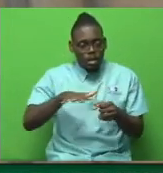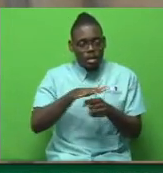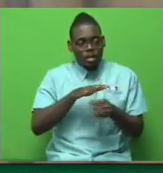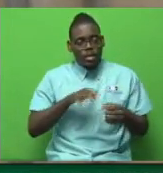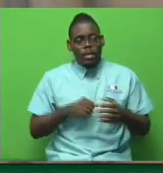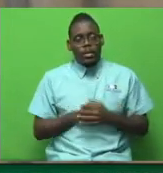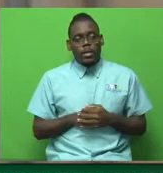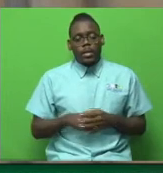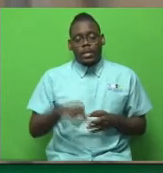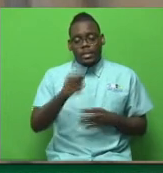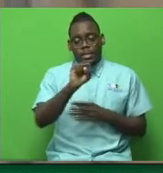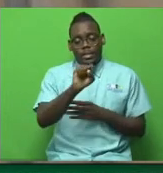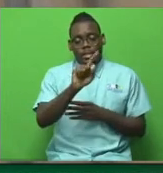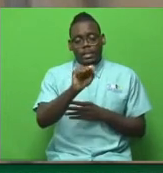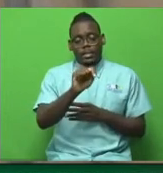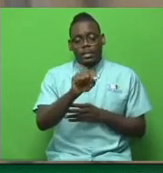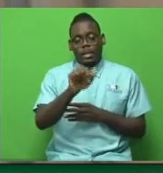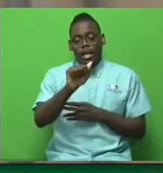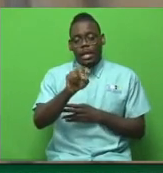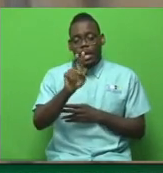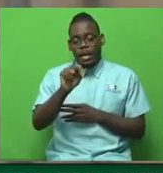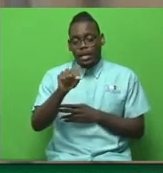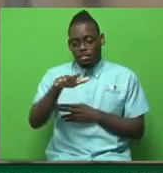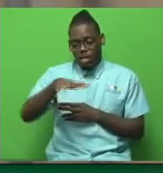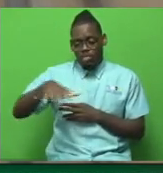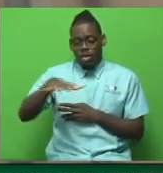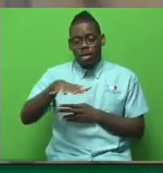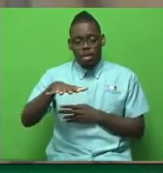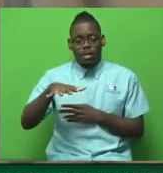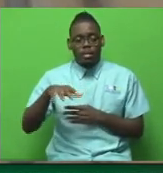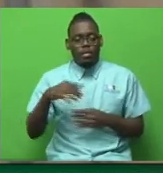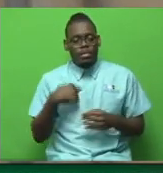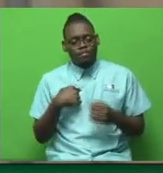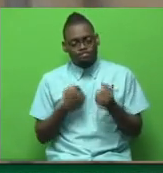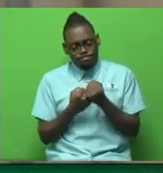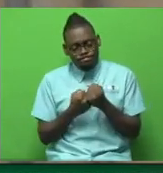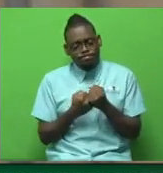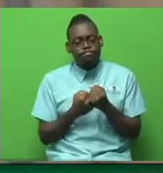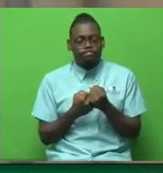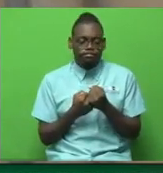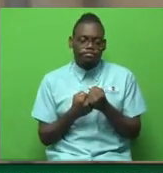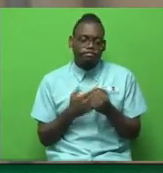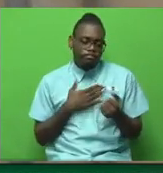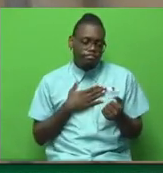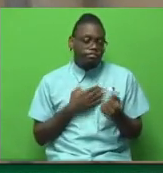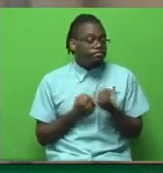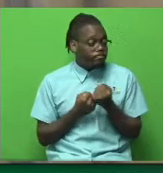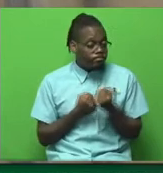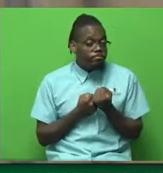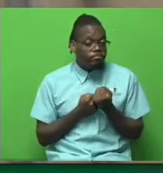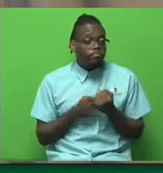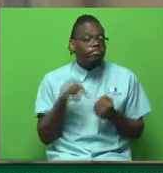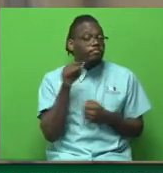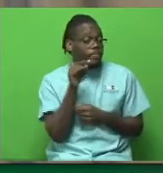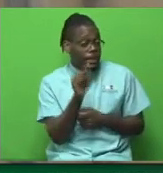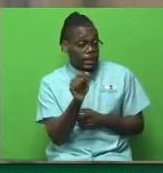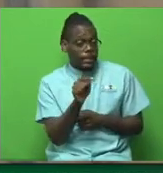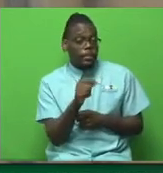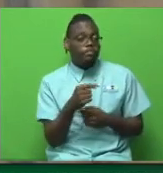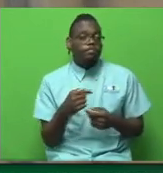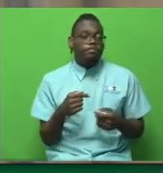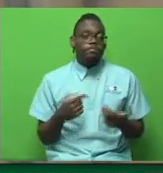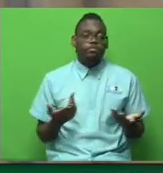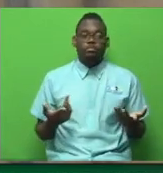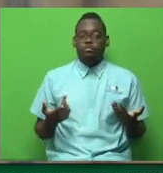and for sharing me with the national Community Mr Deputy speaker I can assure you that they are definitely The Wind Beneath My Wings